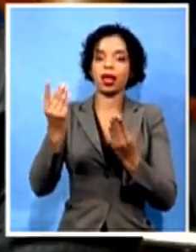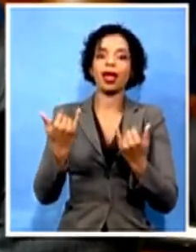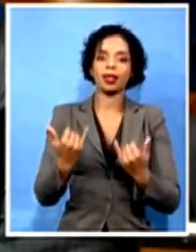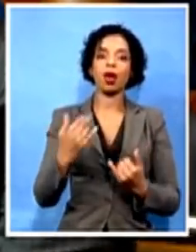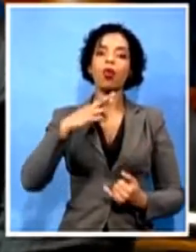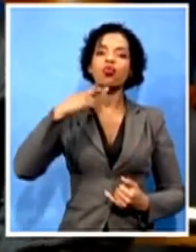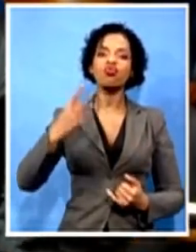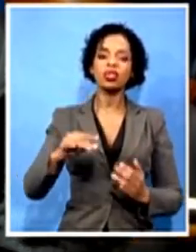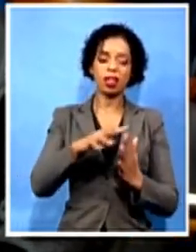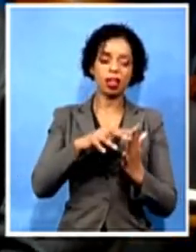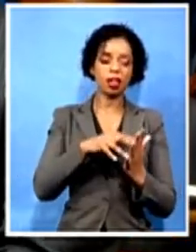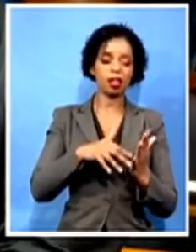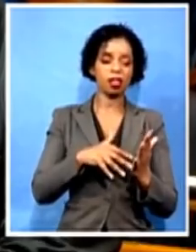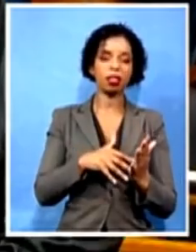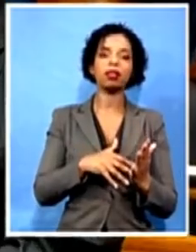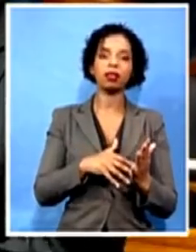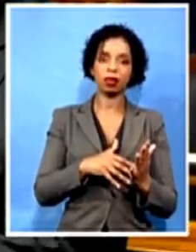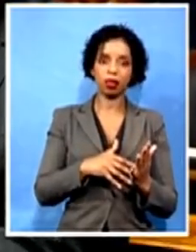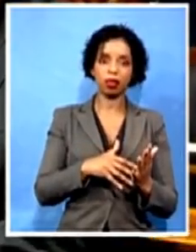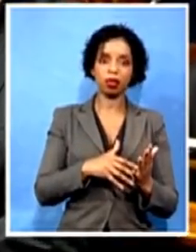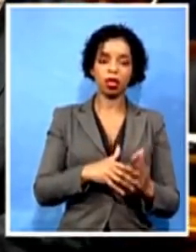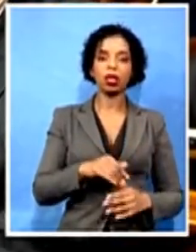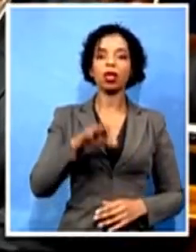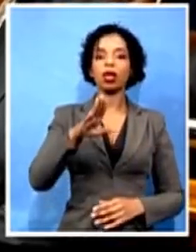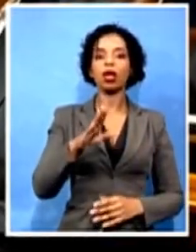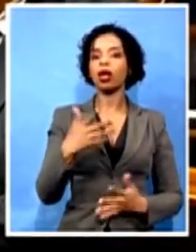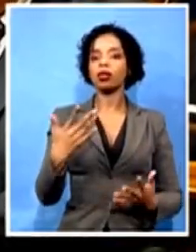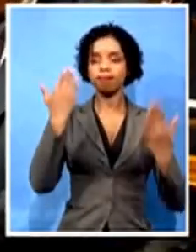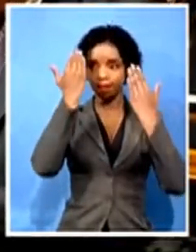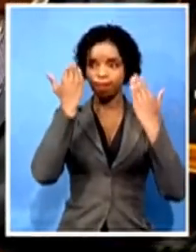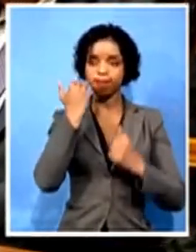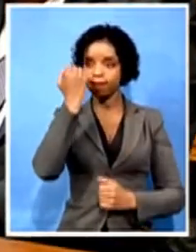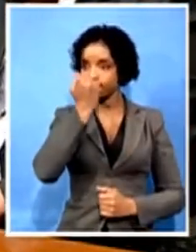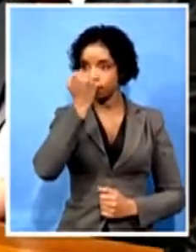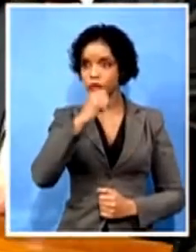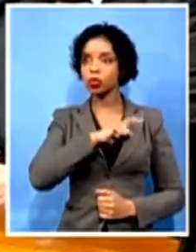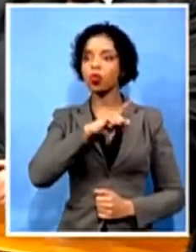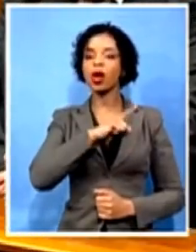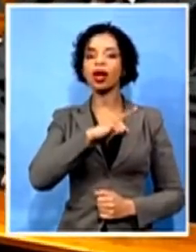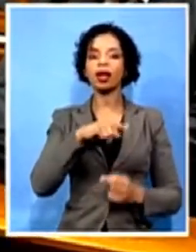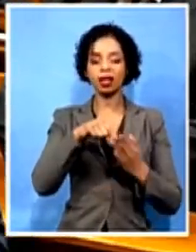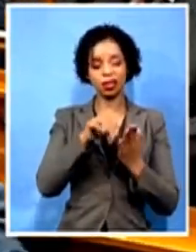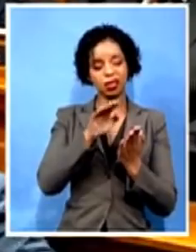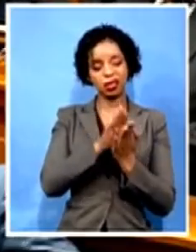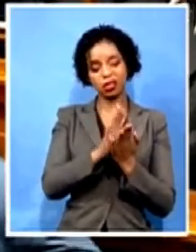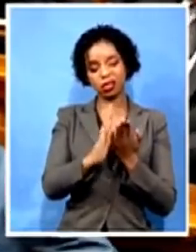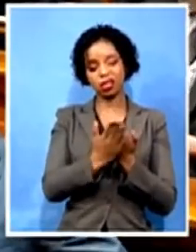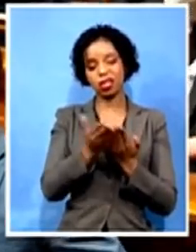apologise, Your Worship, it's just been clipped. I don't know if you've got a stapler or if somebody can just assist with a stapler. I do. But it is